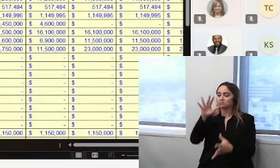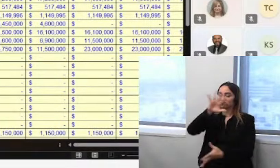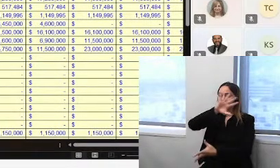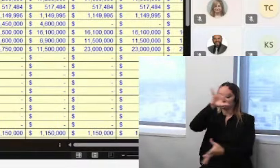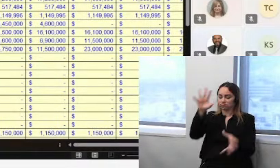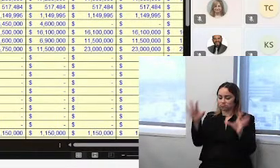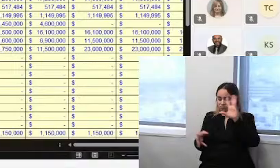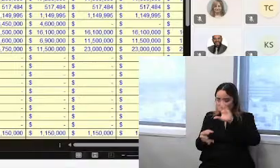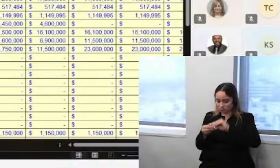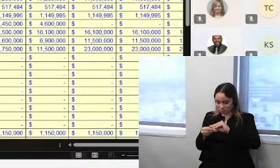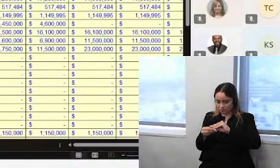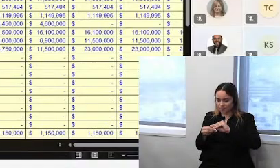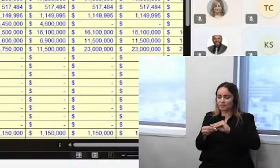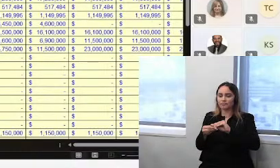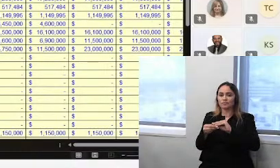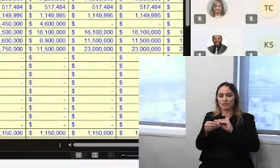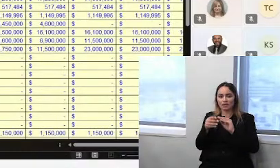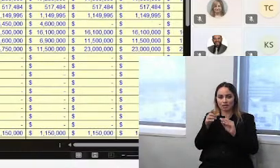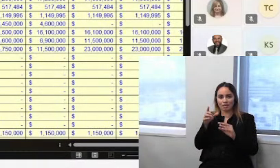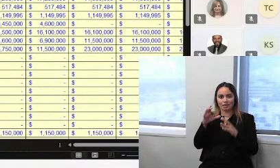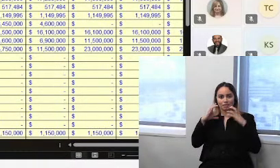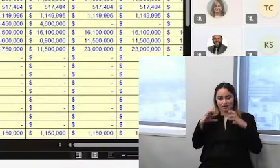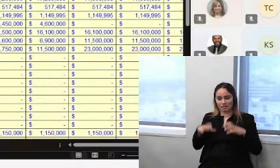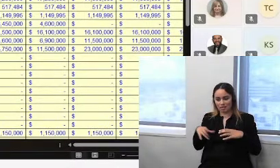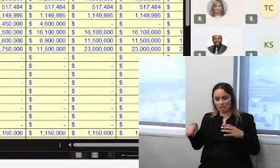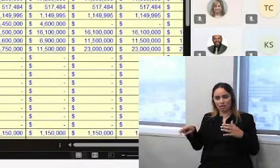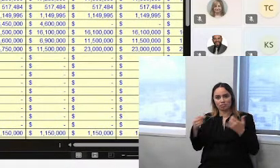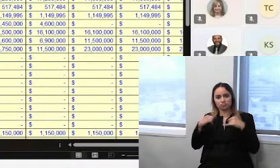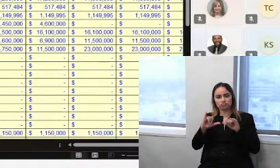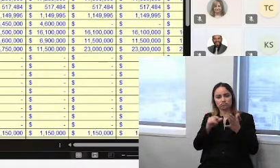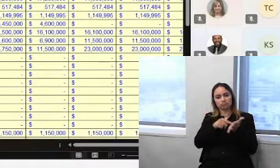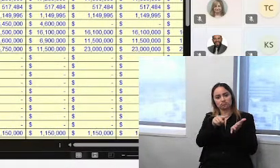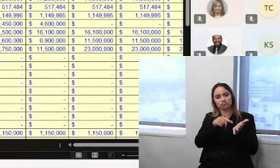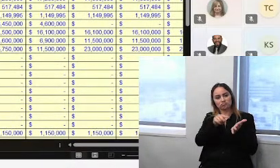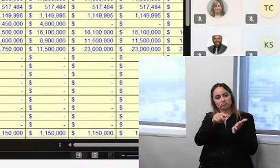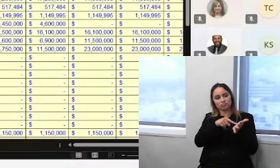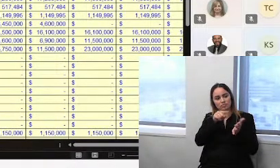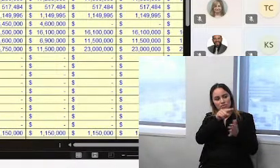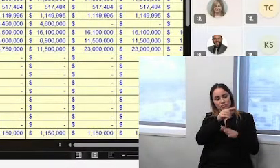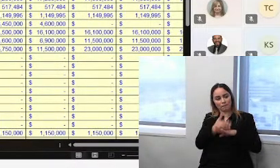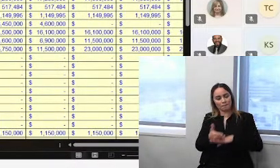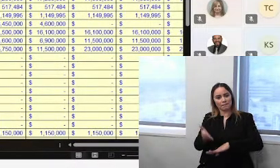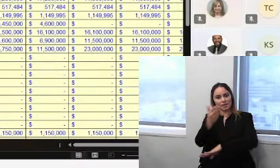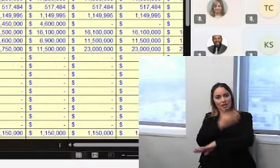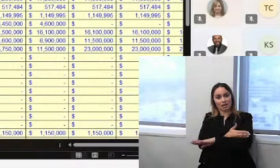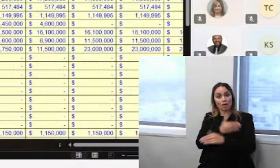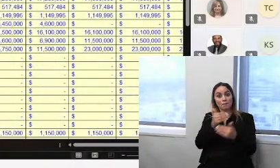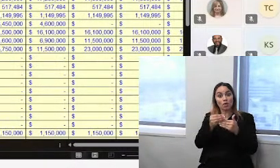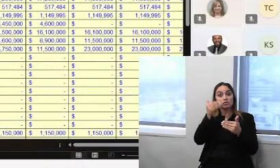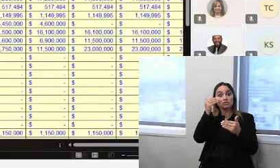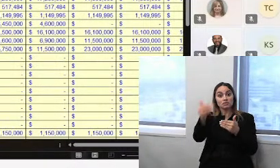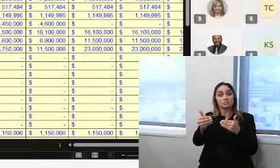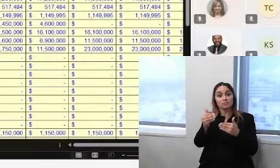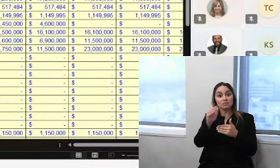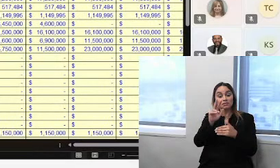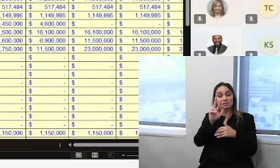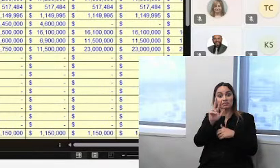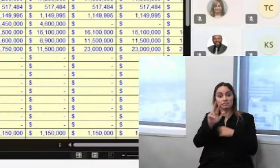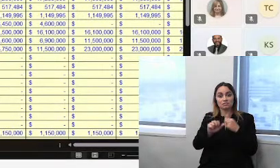are paying for that improvement the next 3 years. Like something like 45